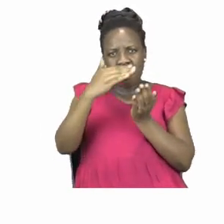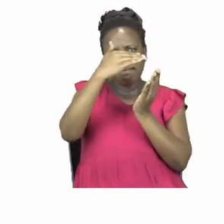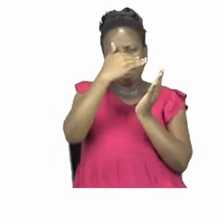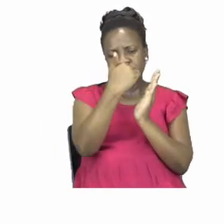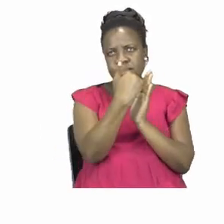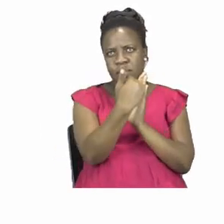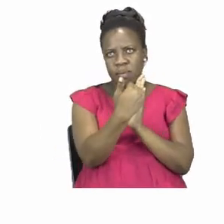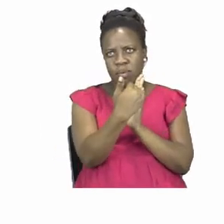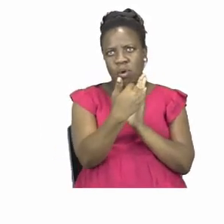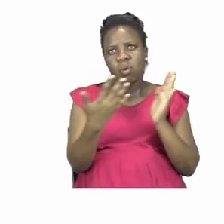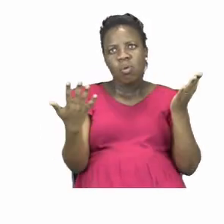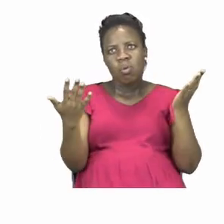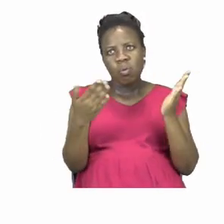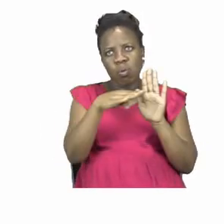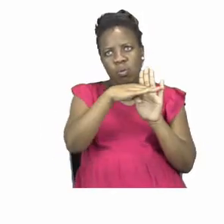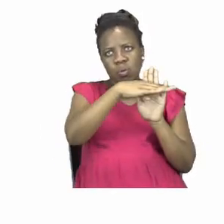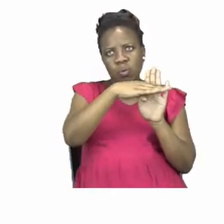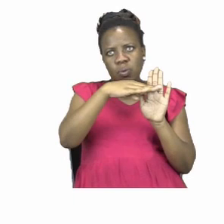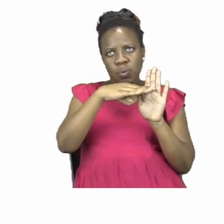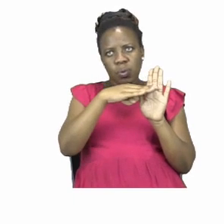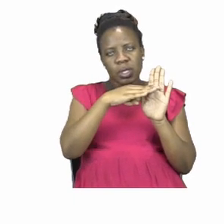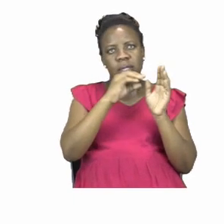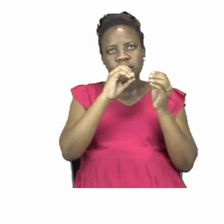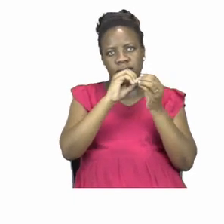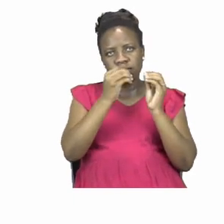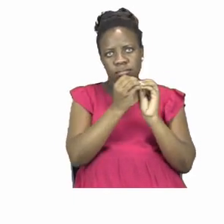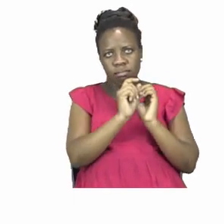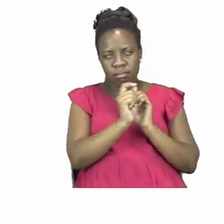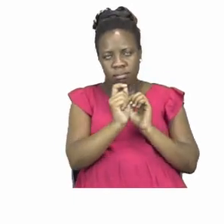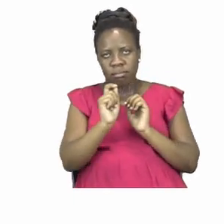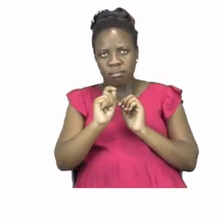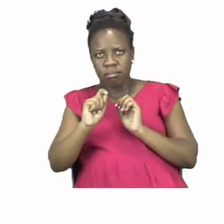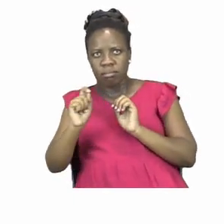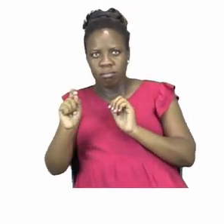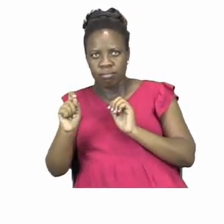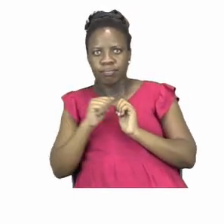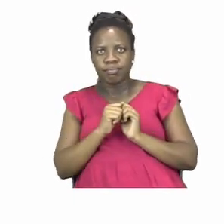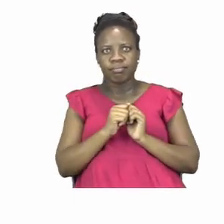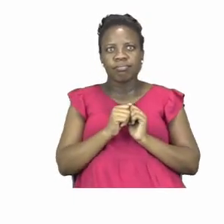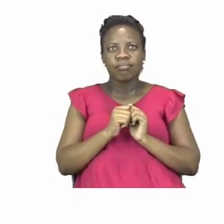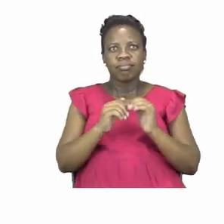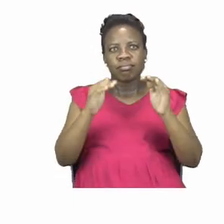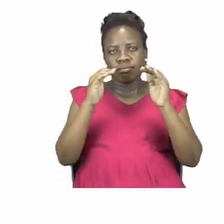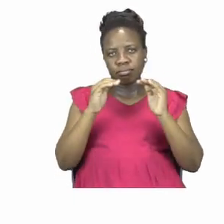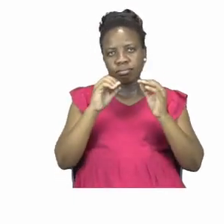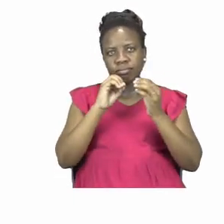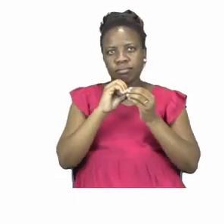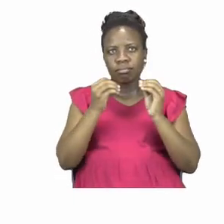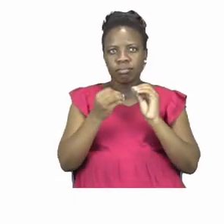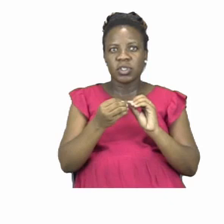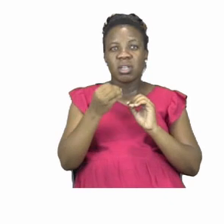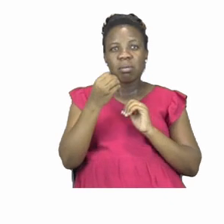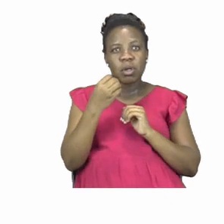one side and fractions of a liter on the other side. Now, it's going to be your